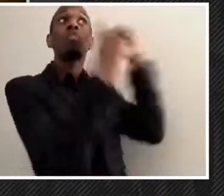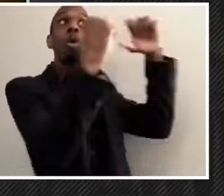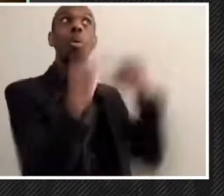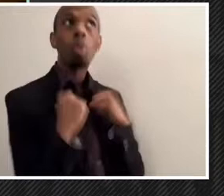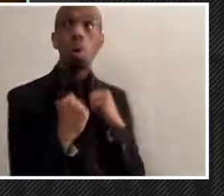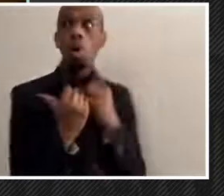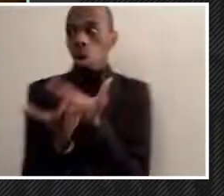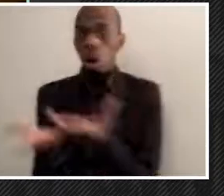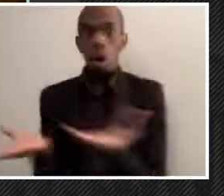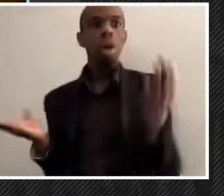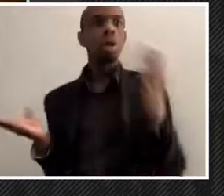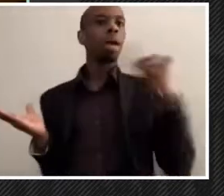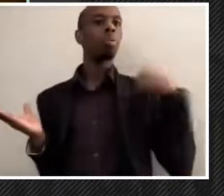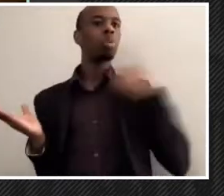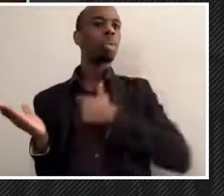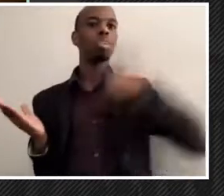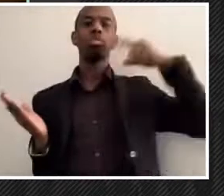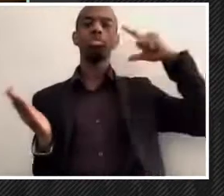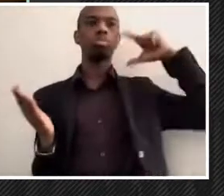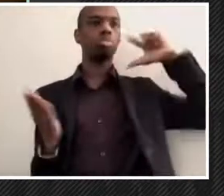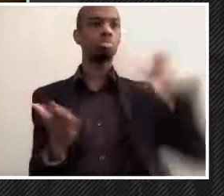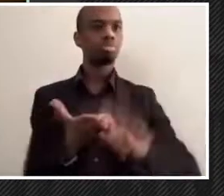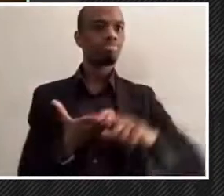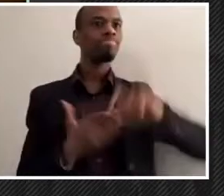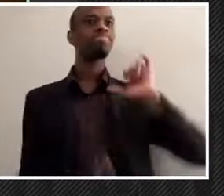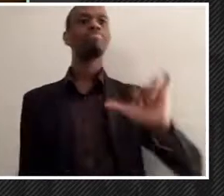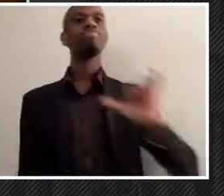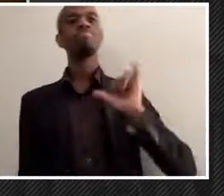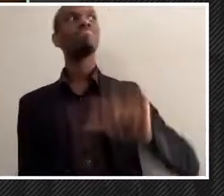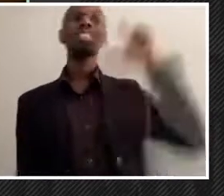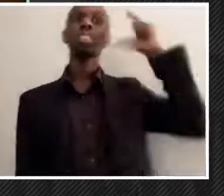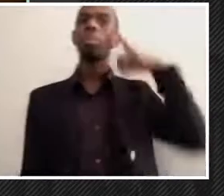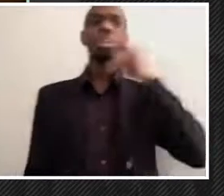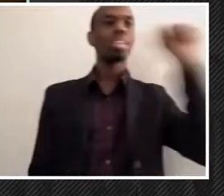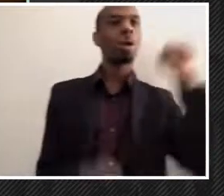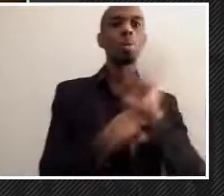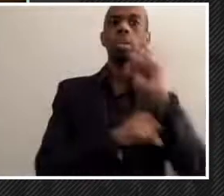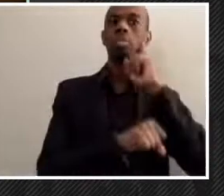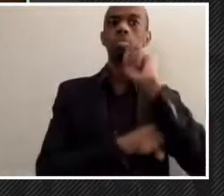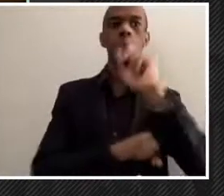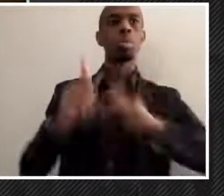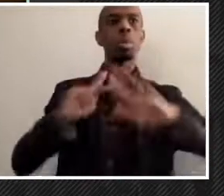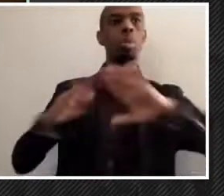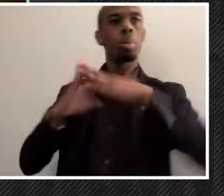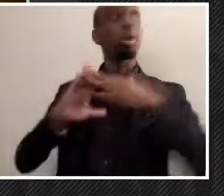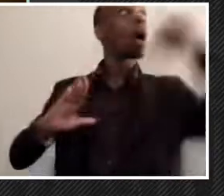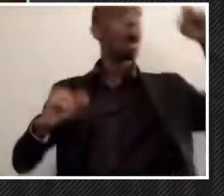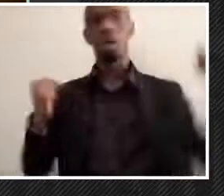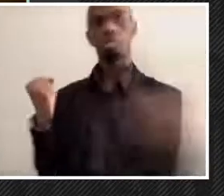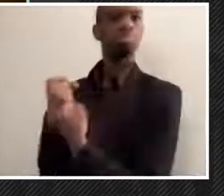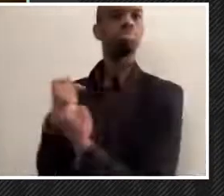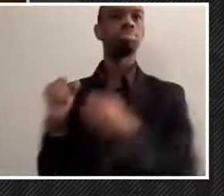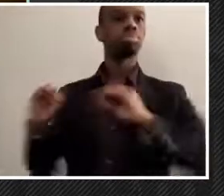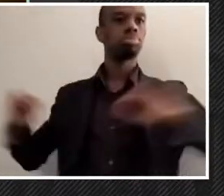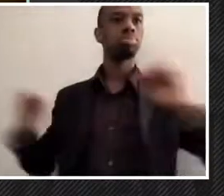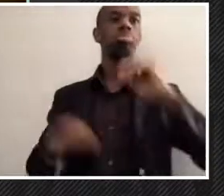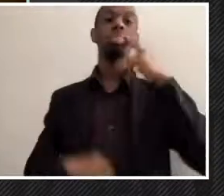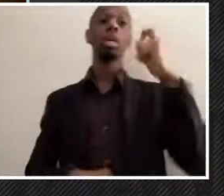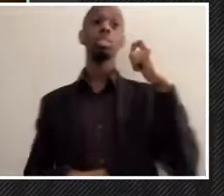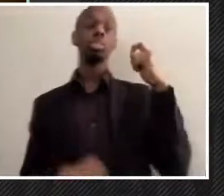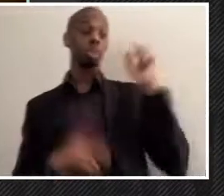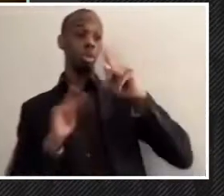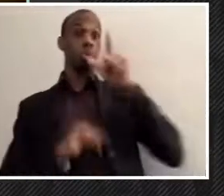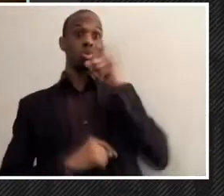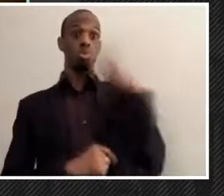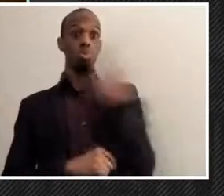for the people because the government is, because we the people have elected people to lead us who are not from the same condition as us. A man